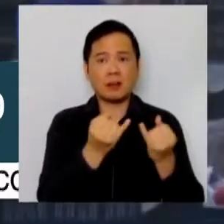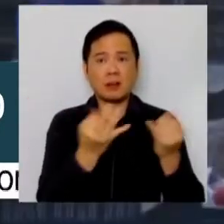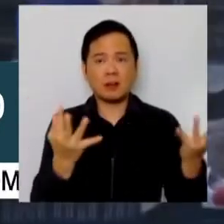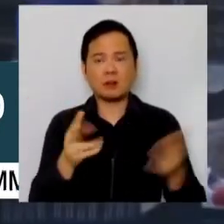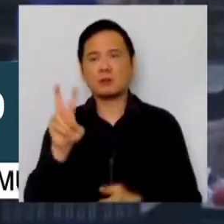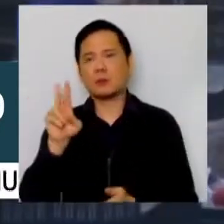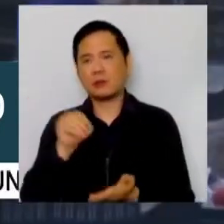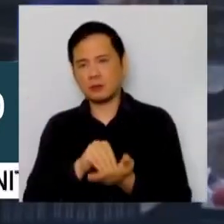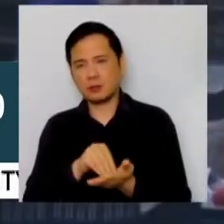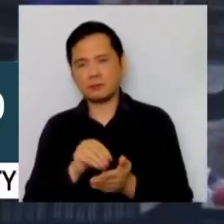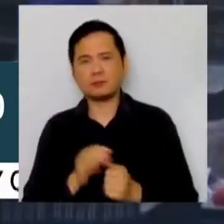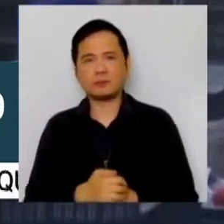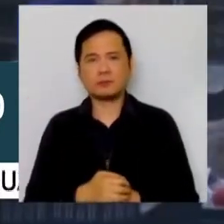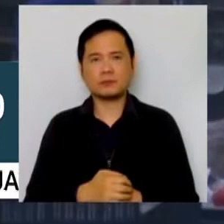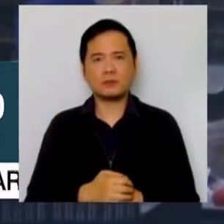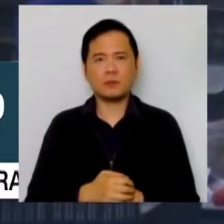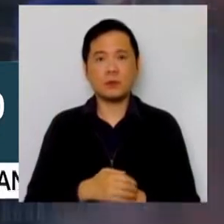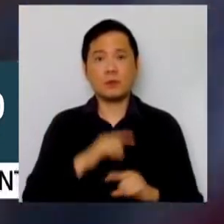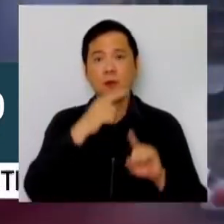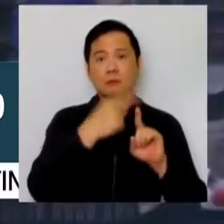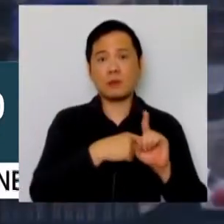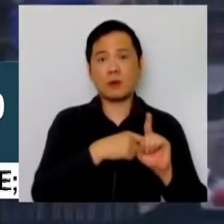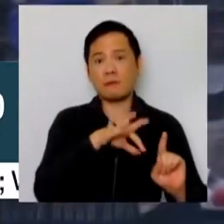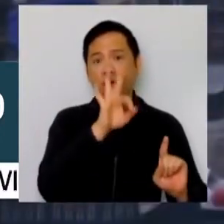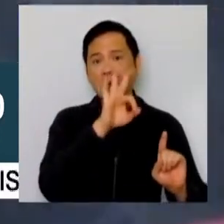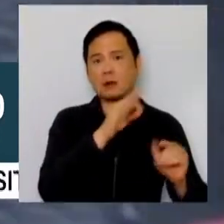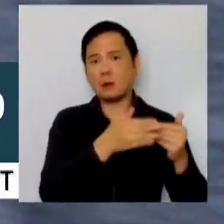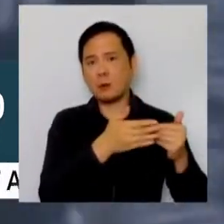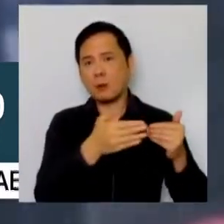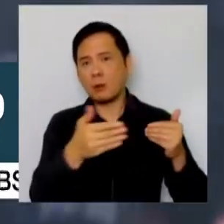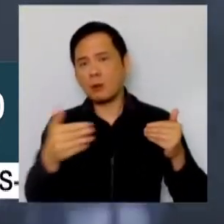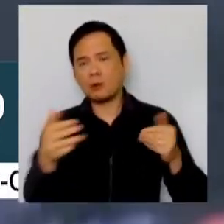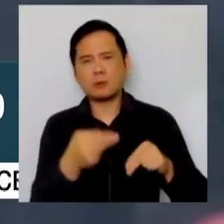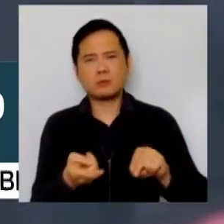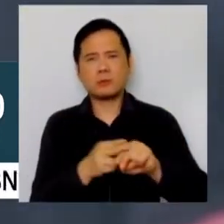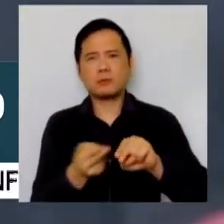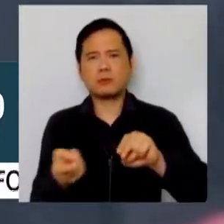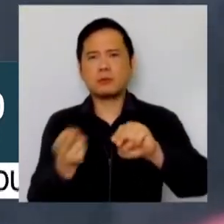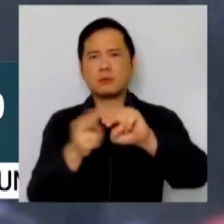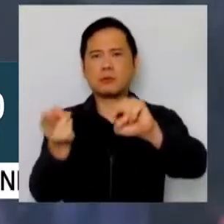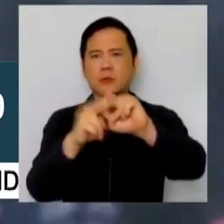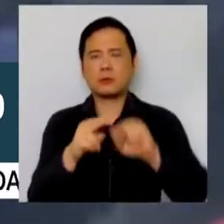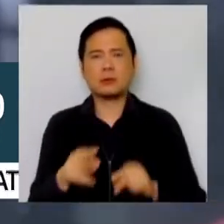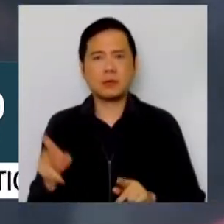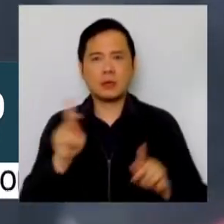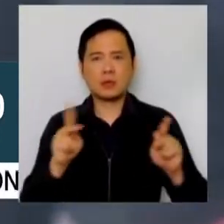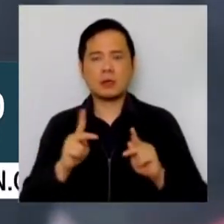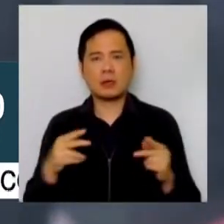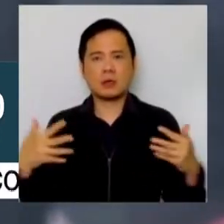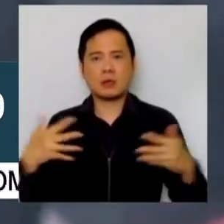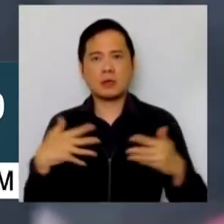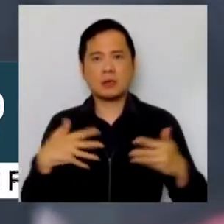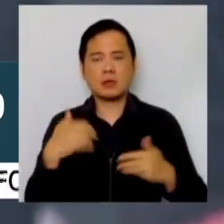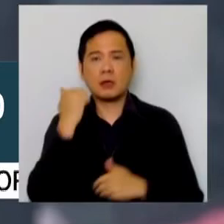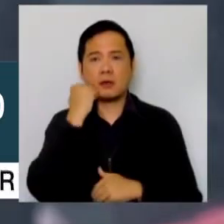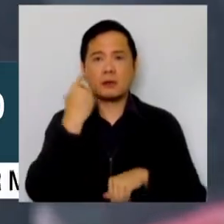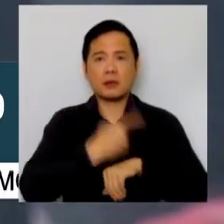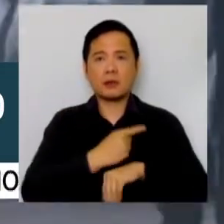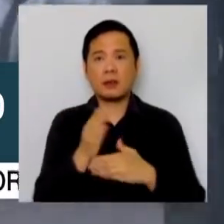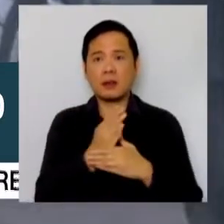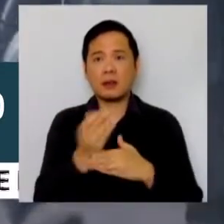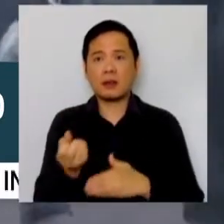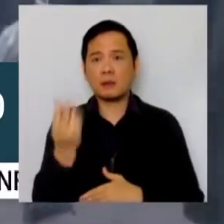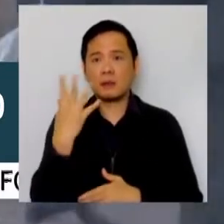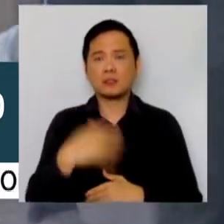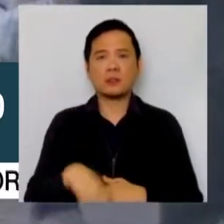2,000, just over a month since it was first detected in the country. Officials now fear daily cases could surpass the record of more